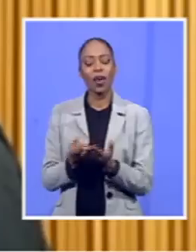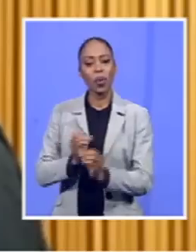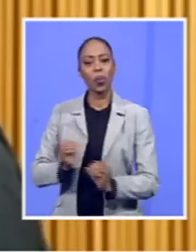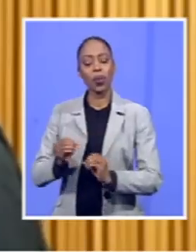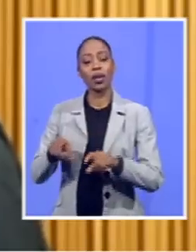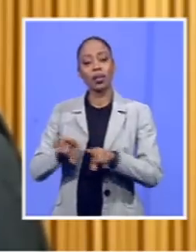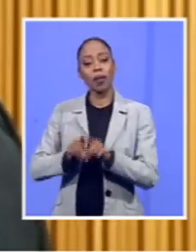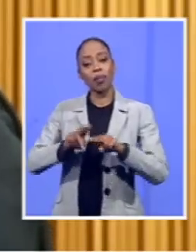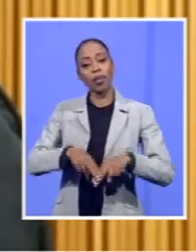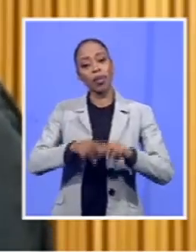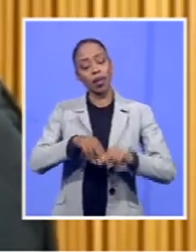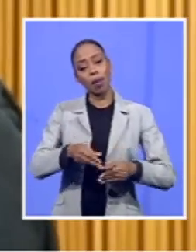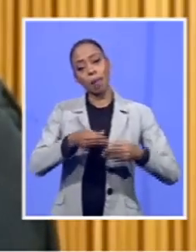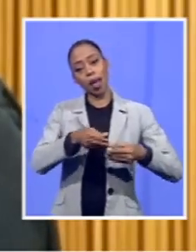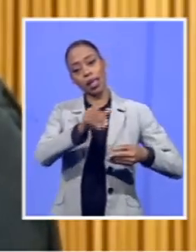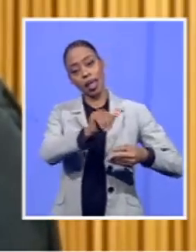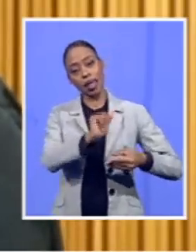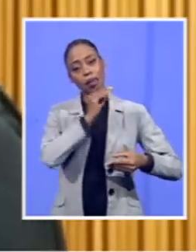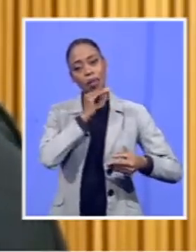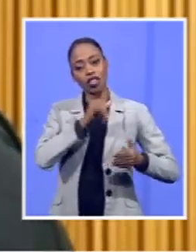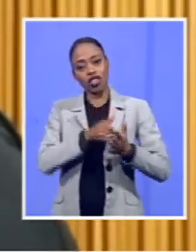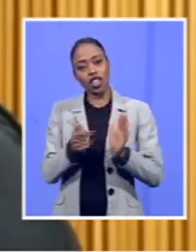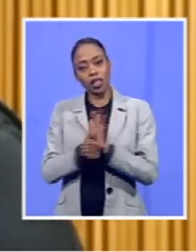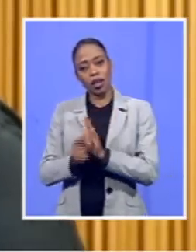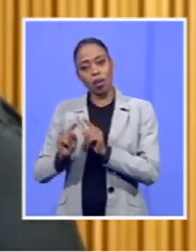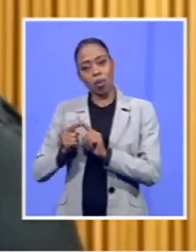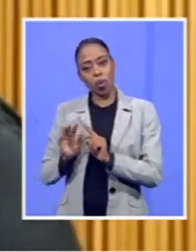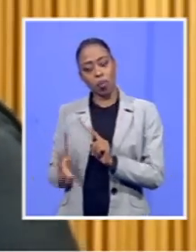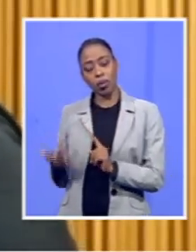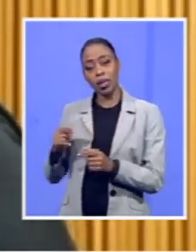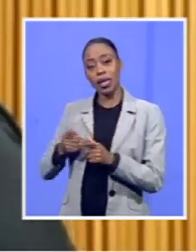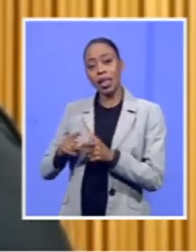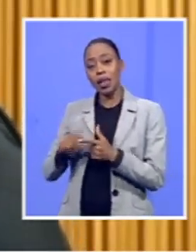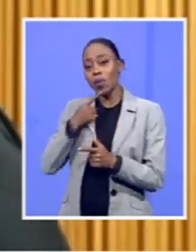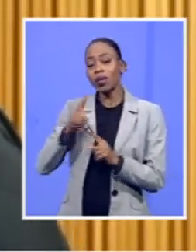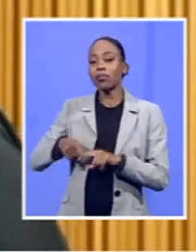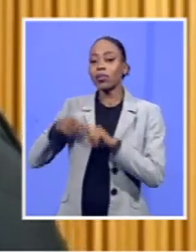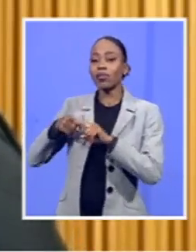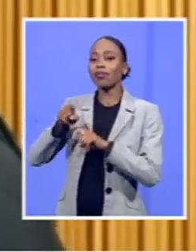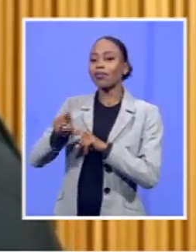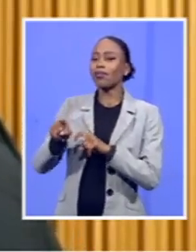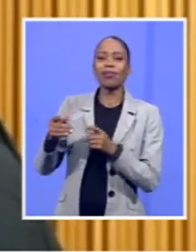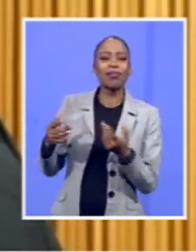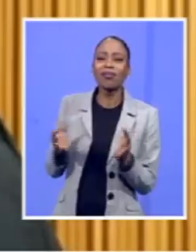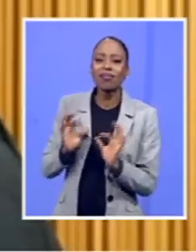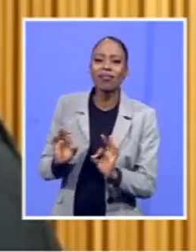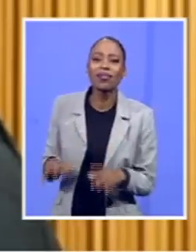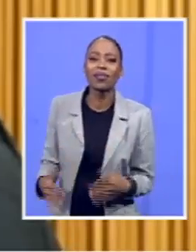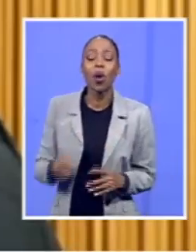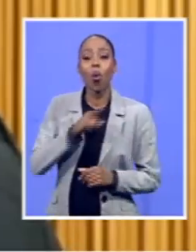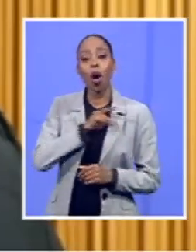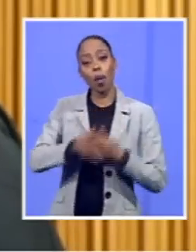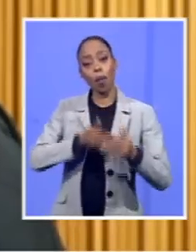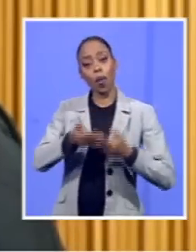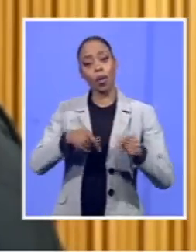rely on the amendments in Bundle A. In other words, it's just a legal point. Then we say the suspension is clearly ultra-virus because the